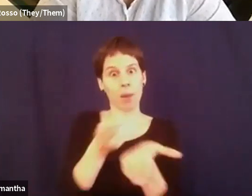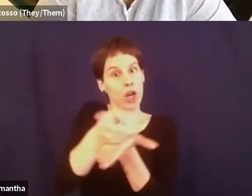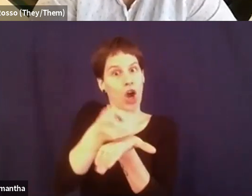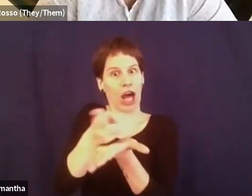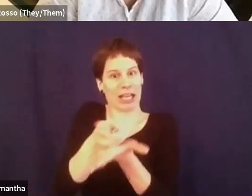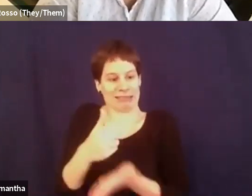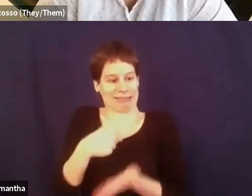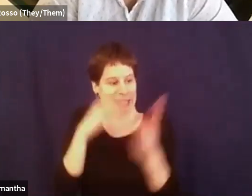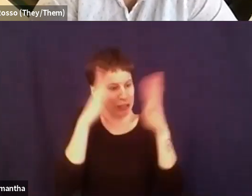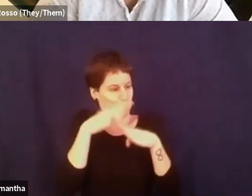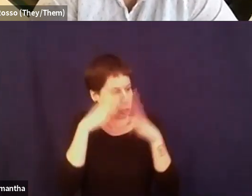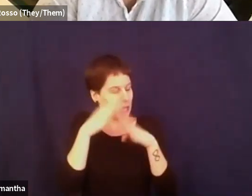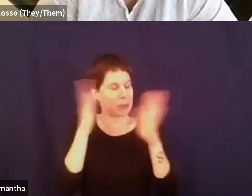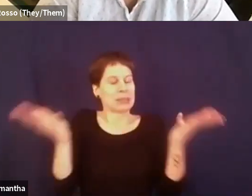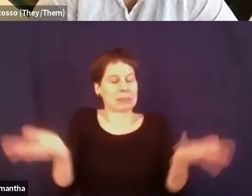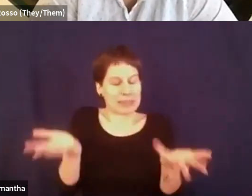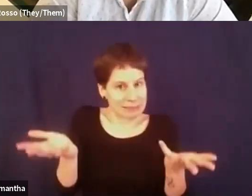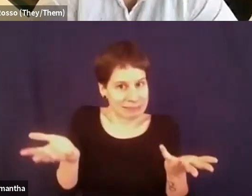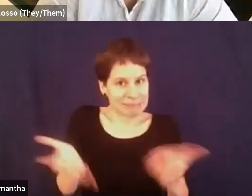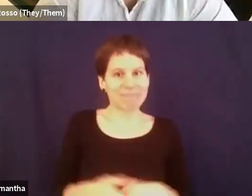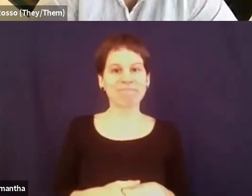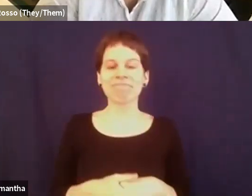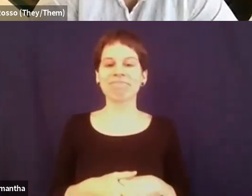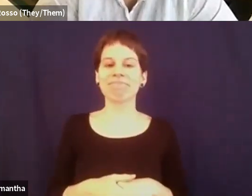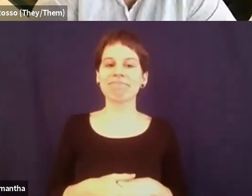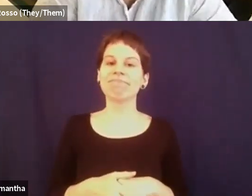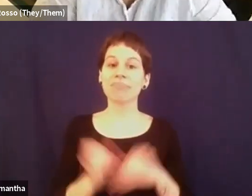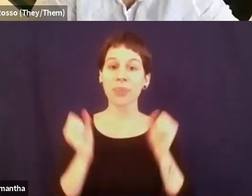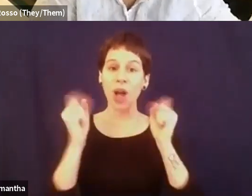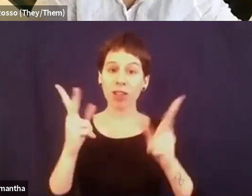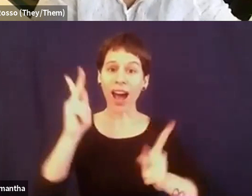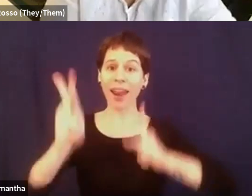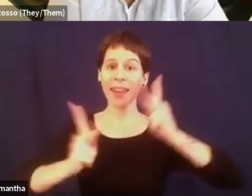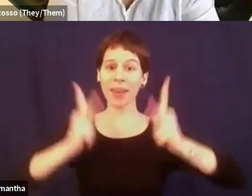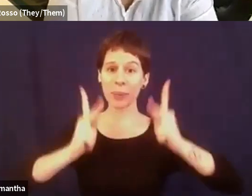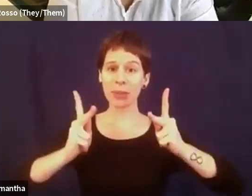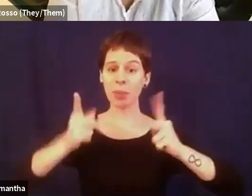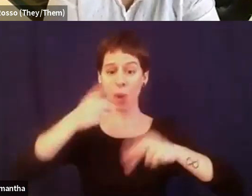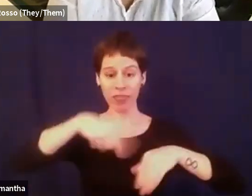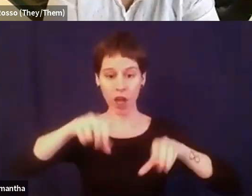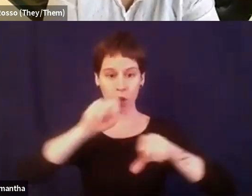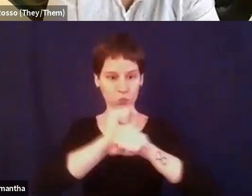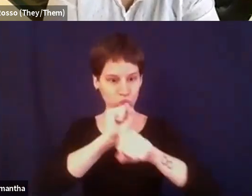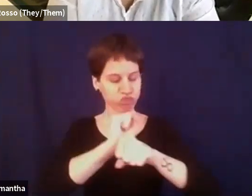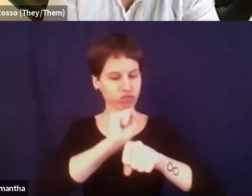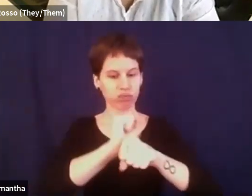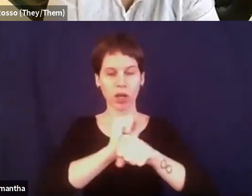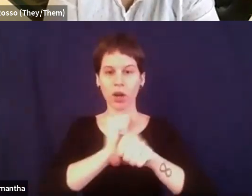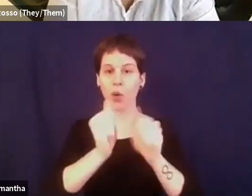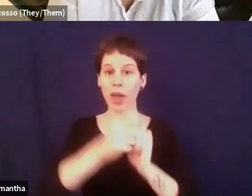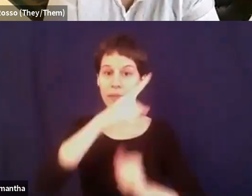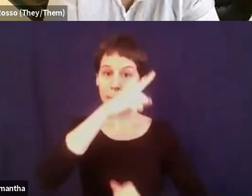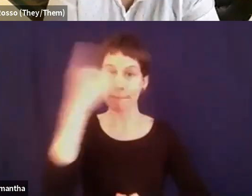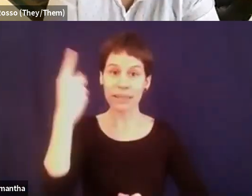trouble, I'm about to say something else, but is that a lot of the people who are doing the work with Black kids